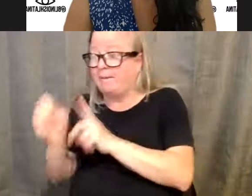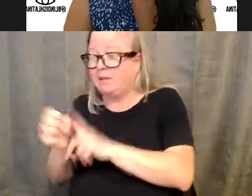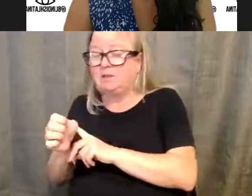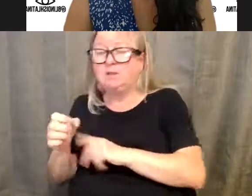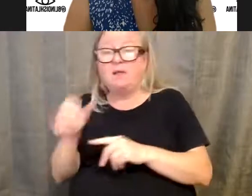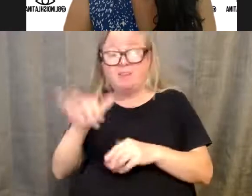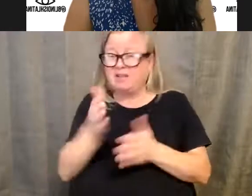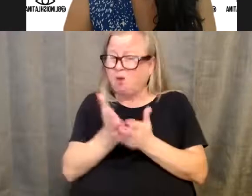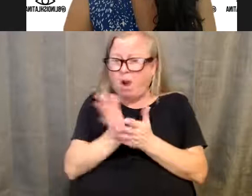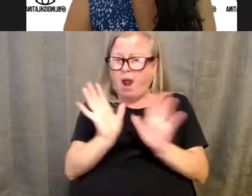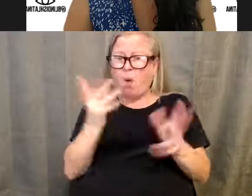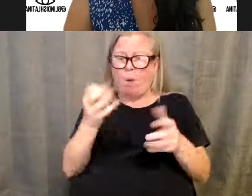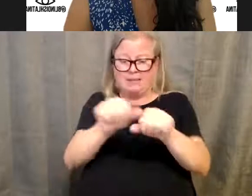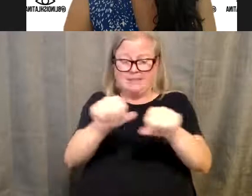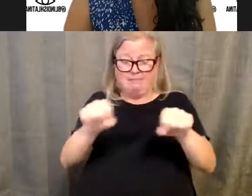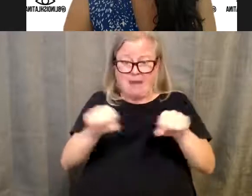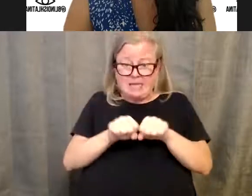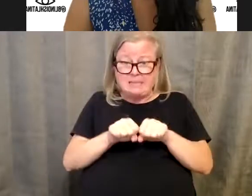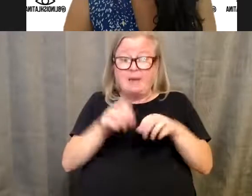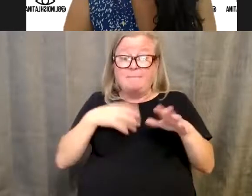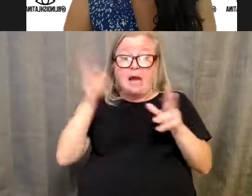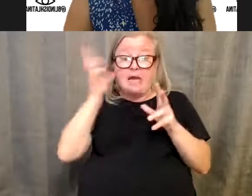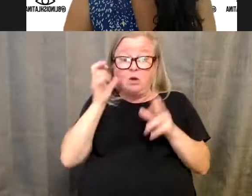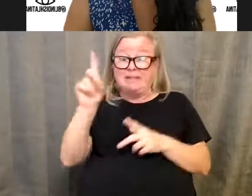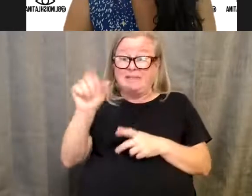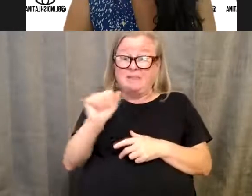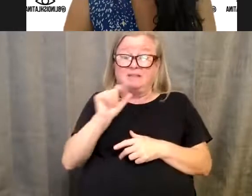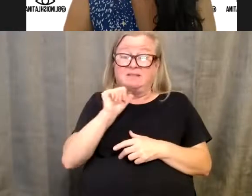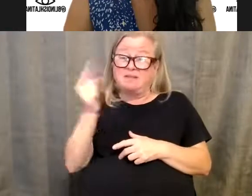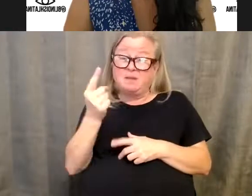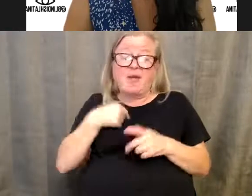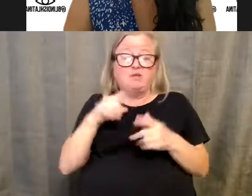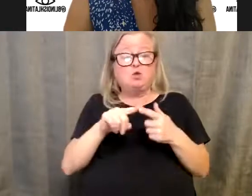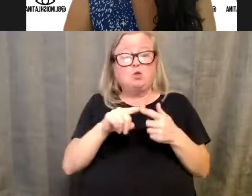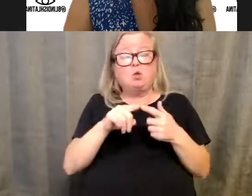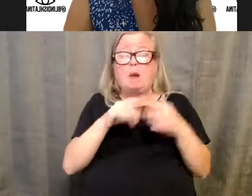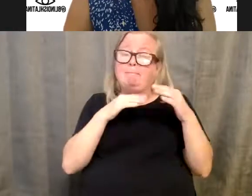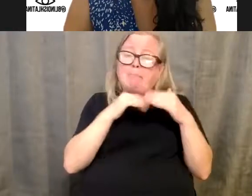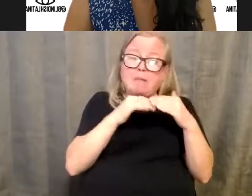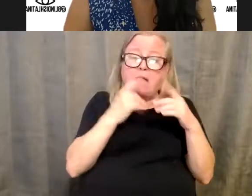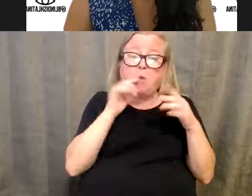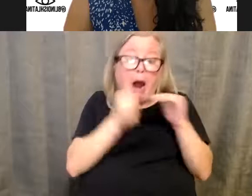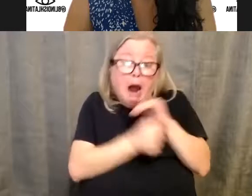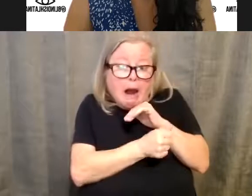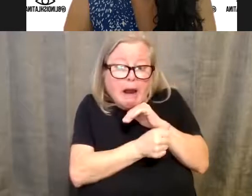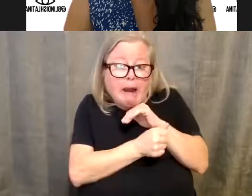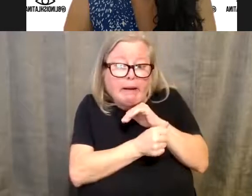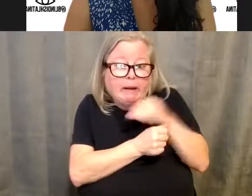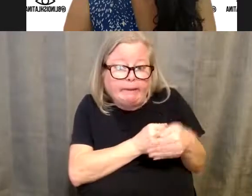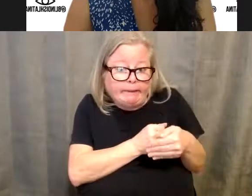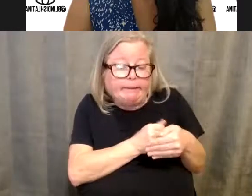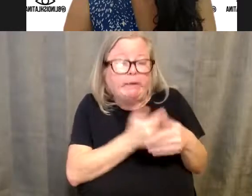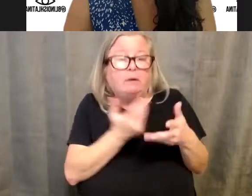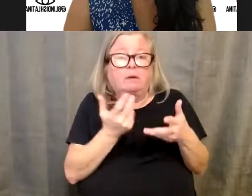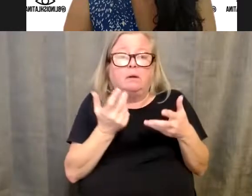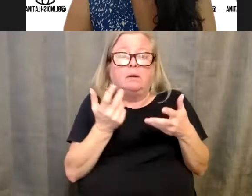space where my hearing disability is not something that I'm going to have to minimize or hide. It's something that's a part of